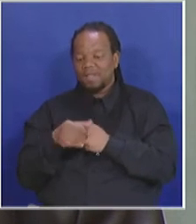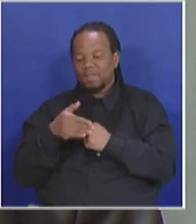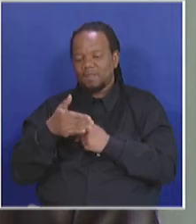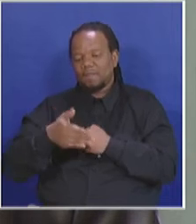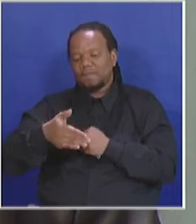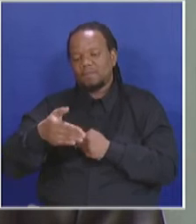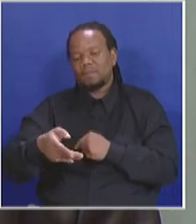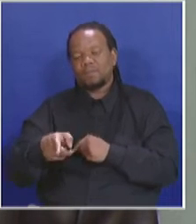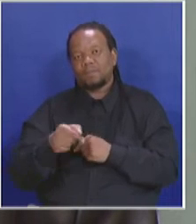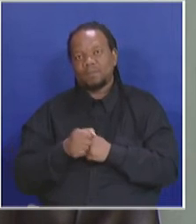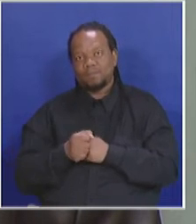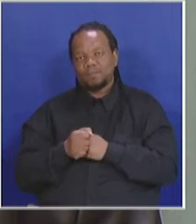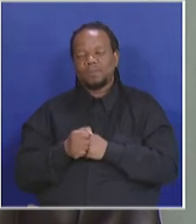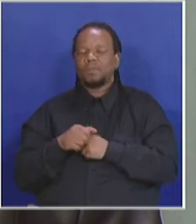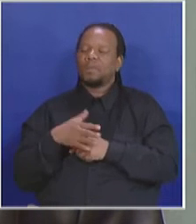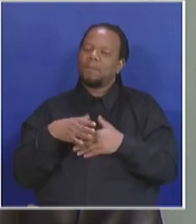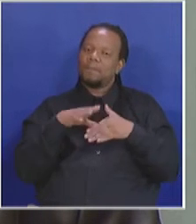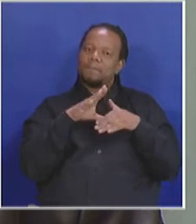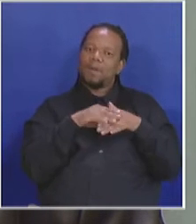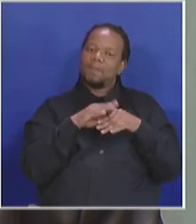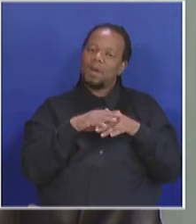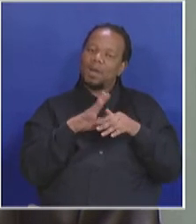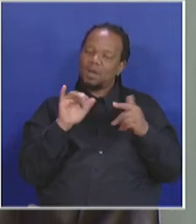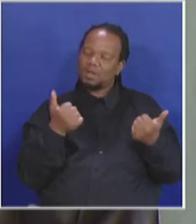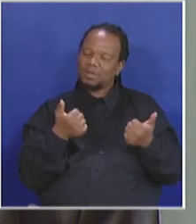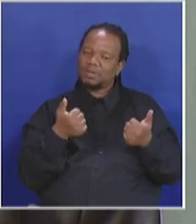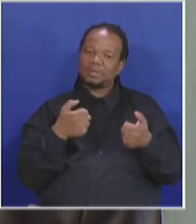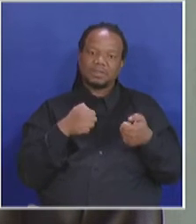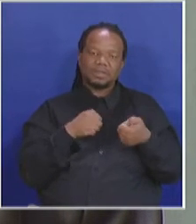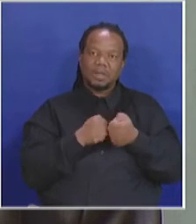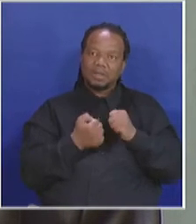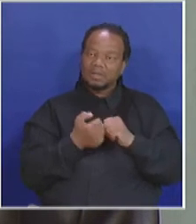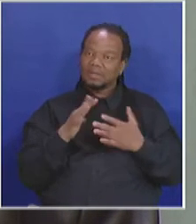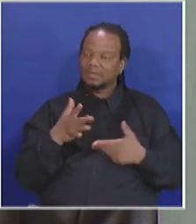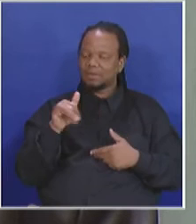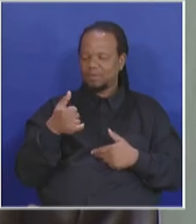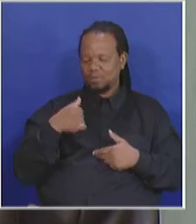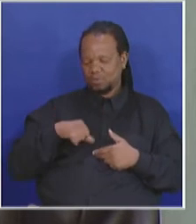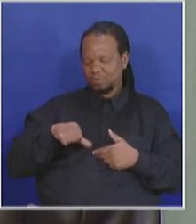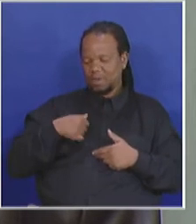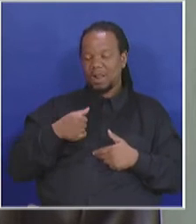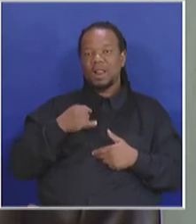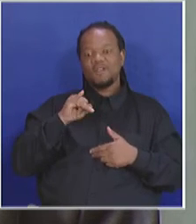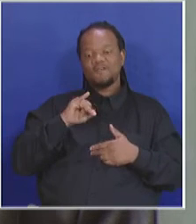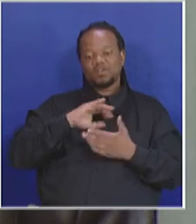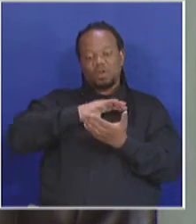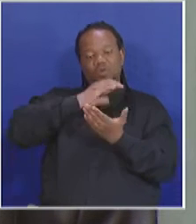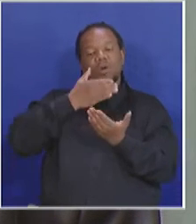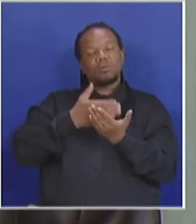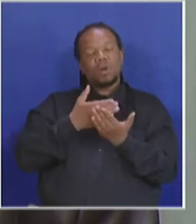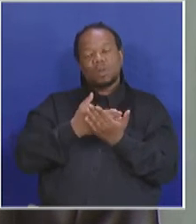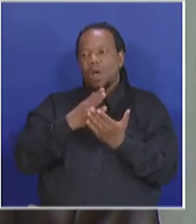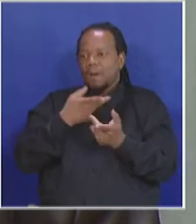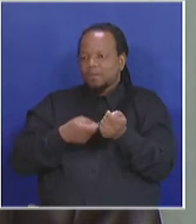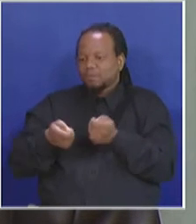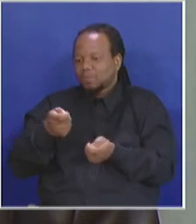Honorable members, challenges on municipal infrastructure grant spending is also of concern. As the